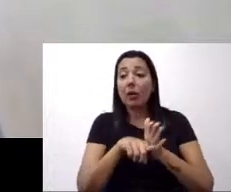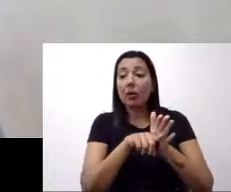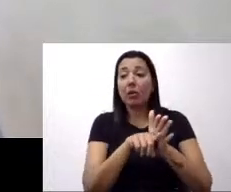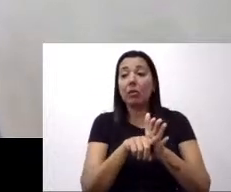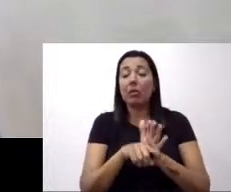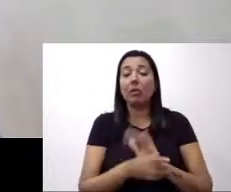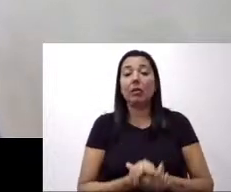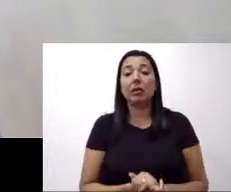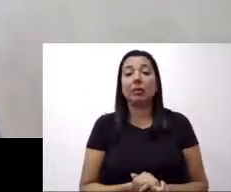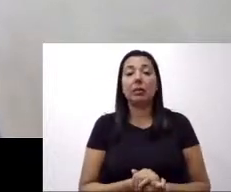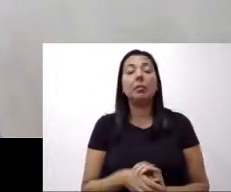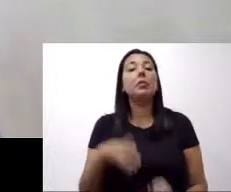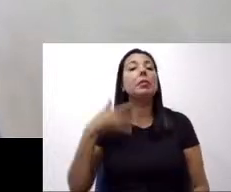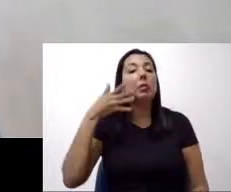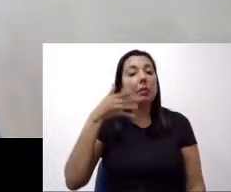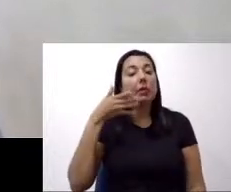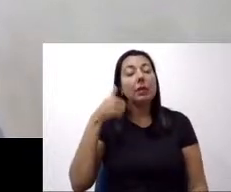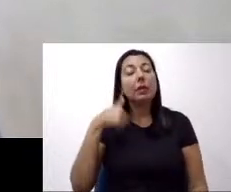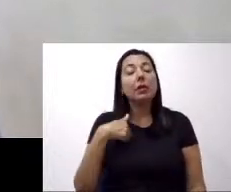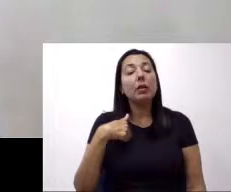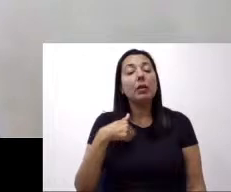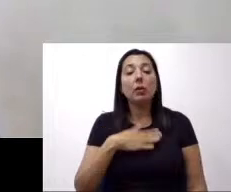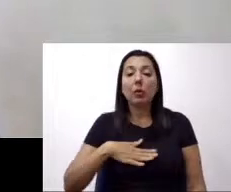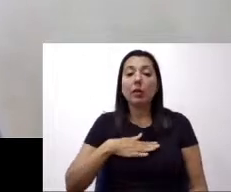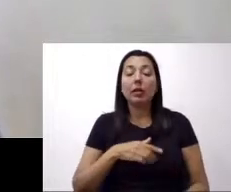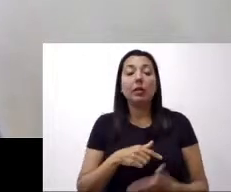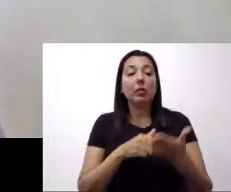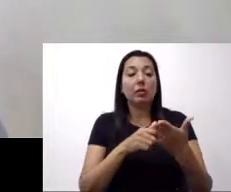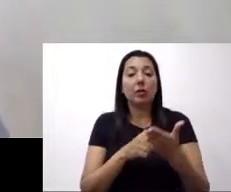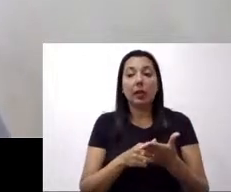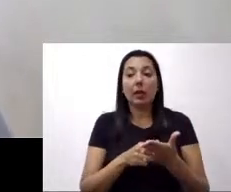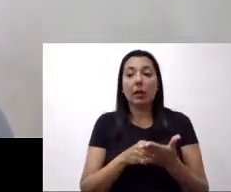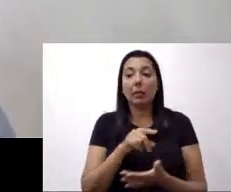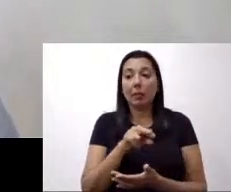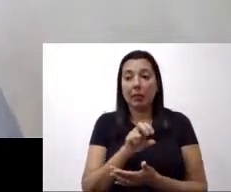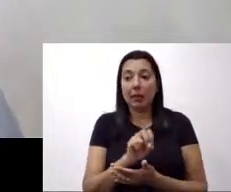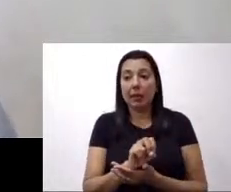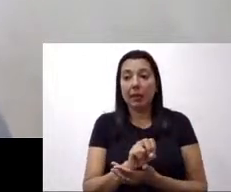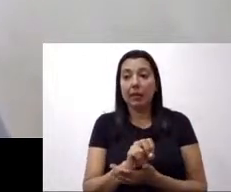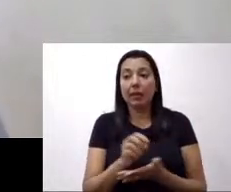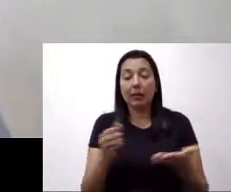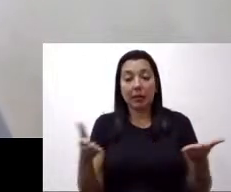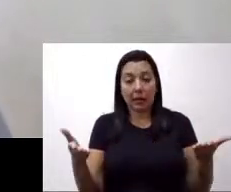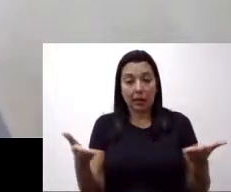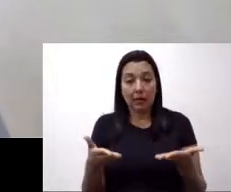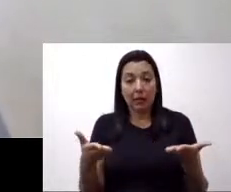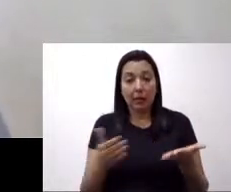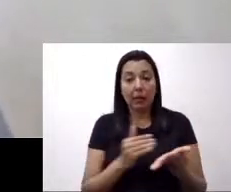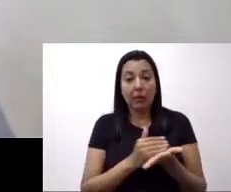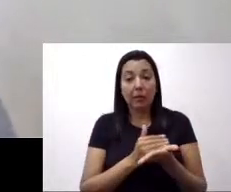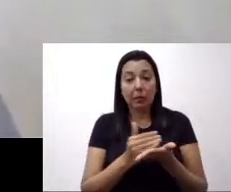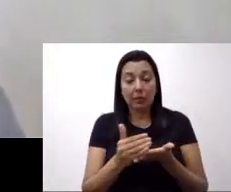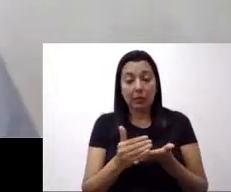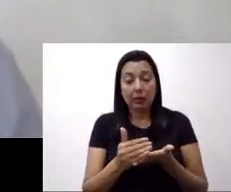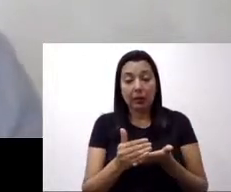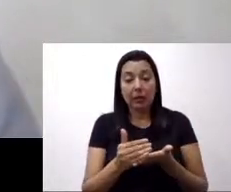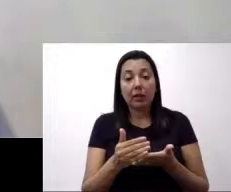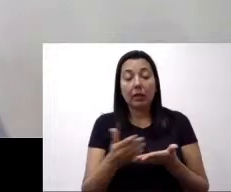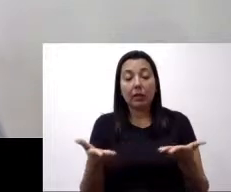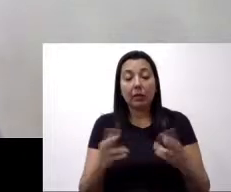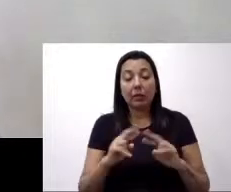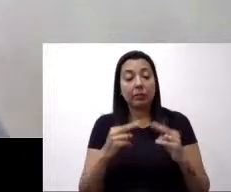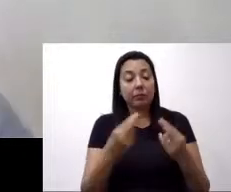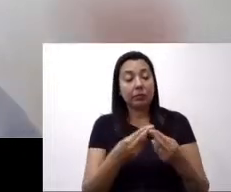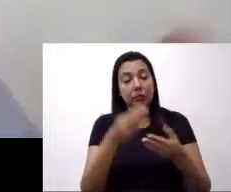invite Patrick Hassenteufel to start this session. So thank you, everyone.